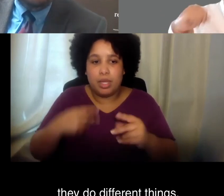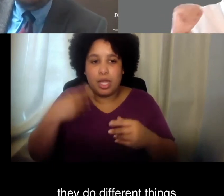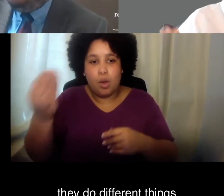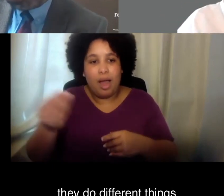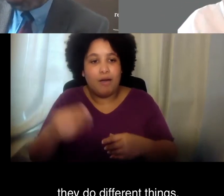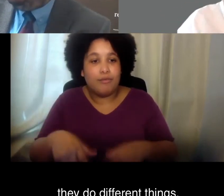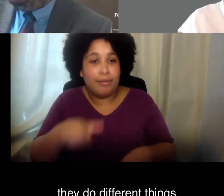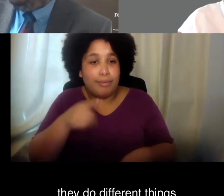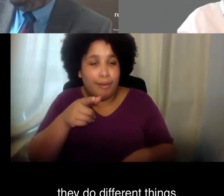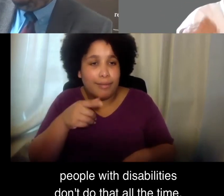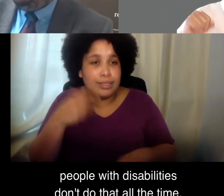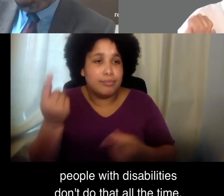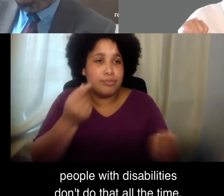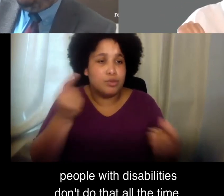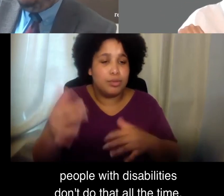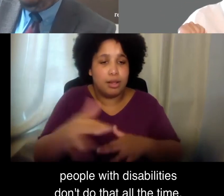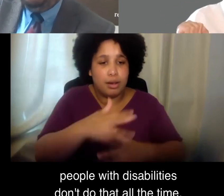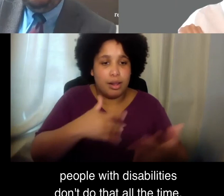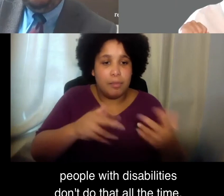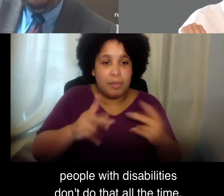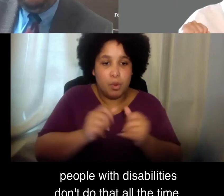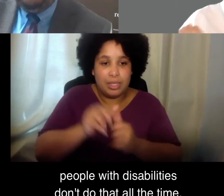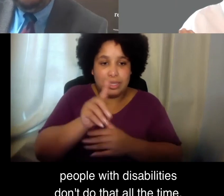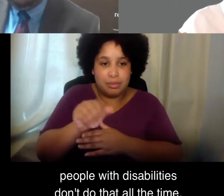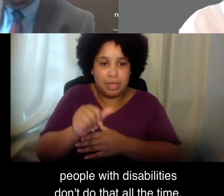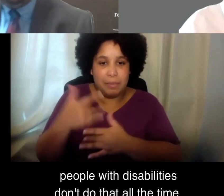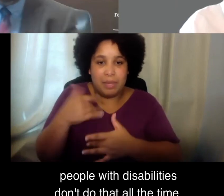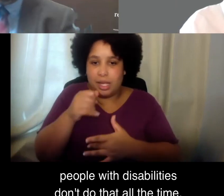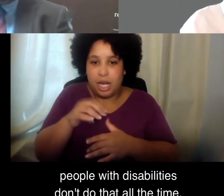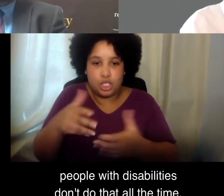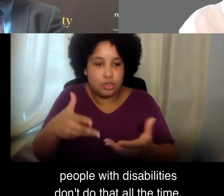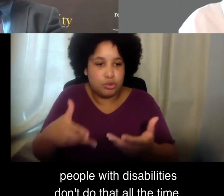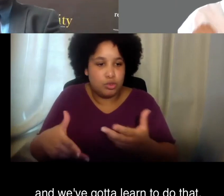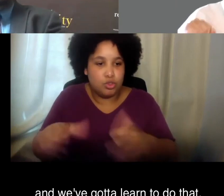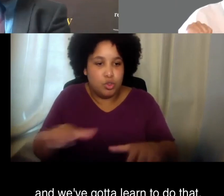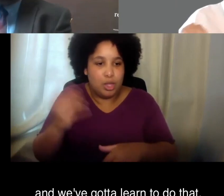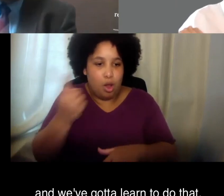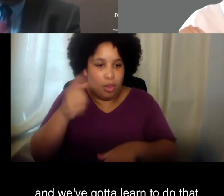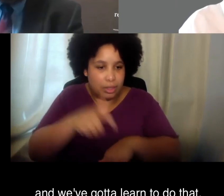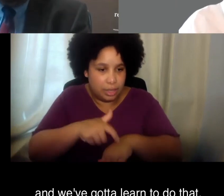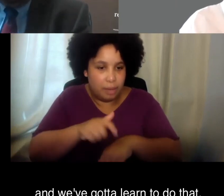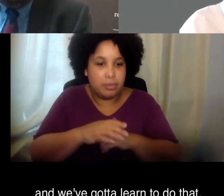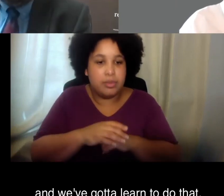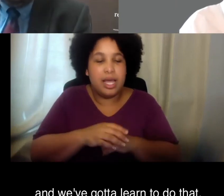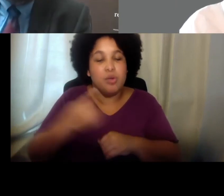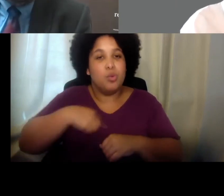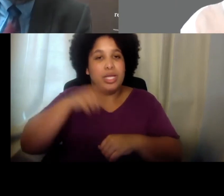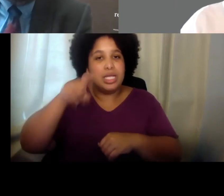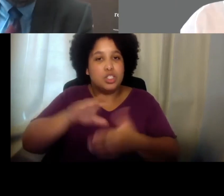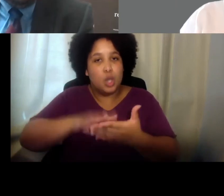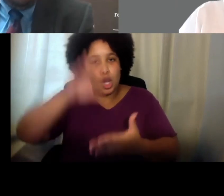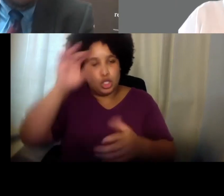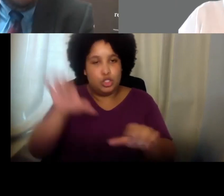coffee, they do different things. People with disabilities don't do that all the time. And we've got to learn to do that.